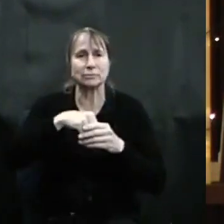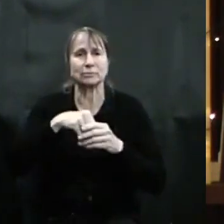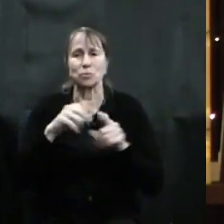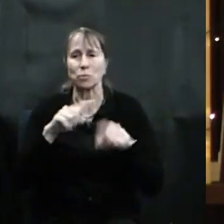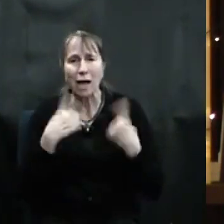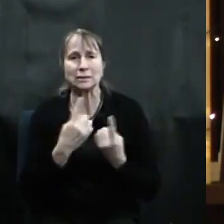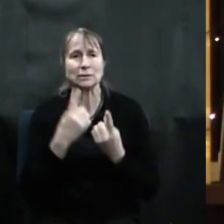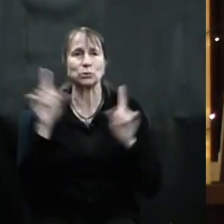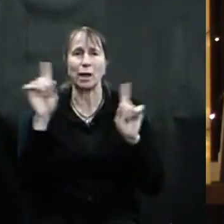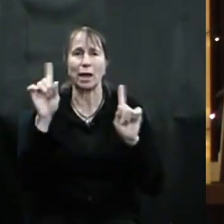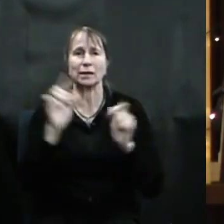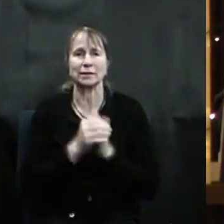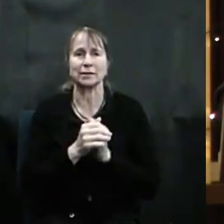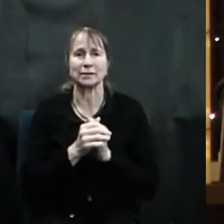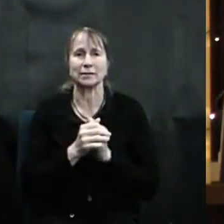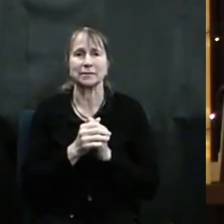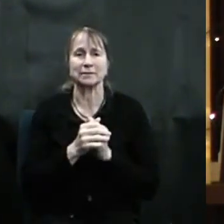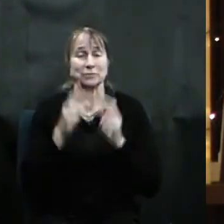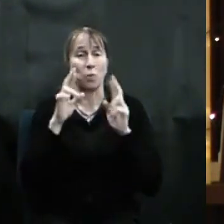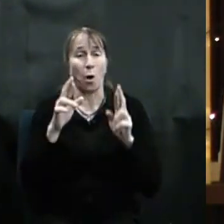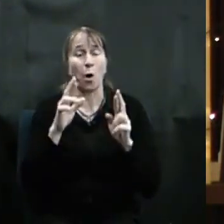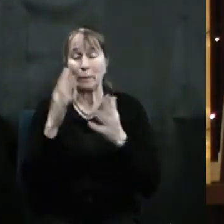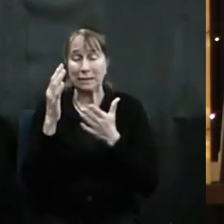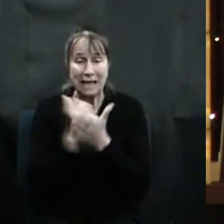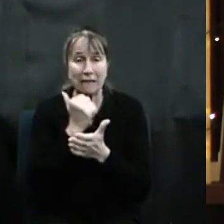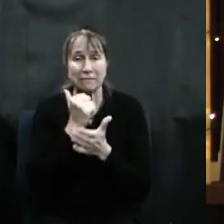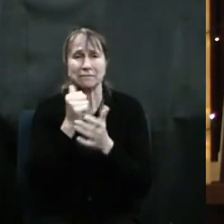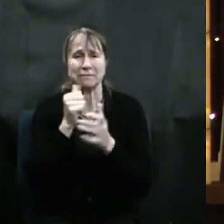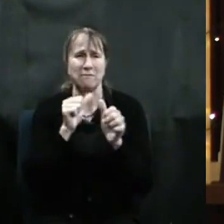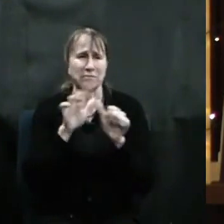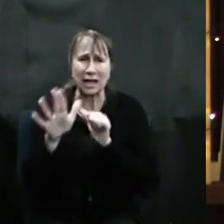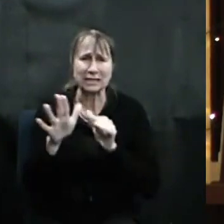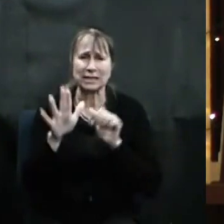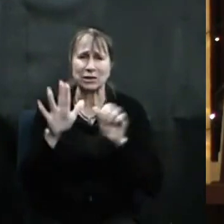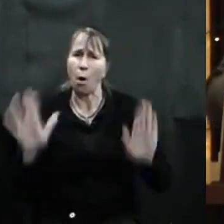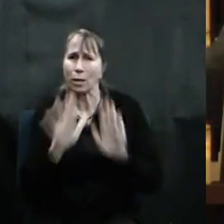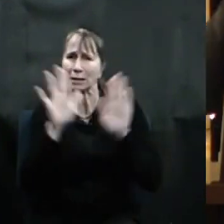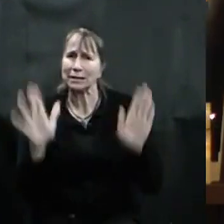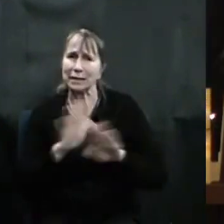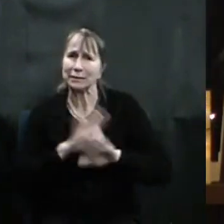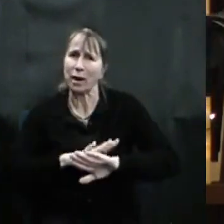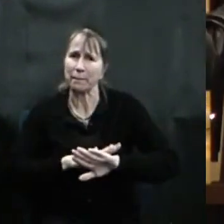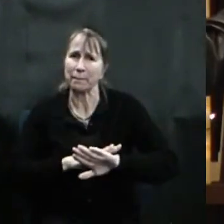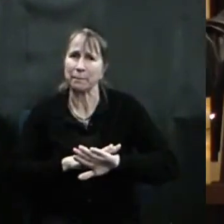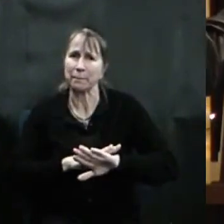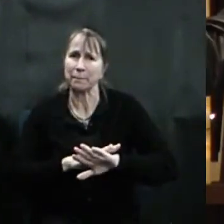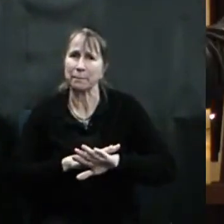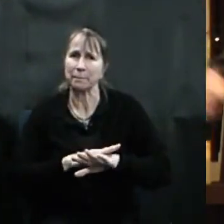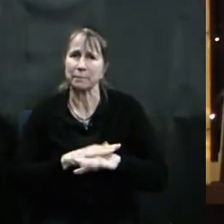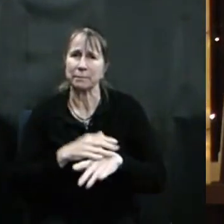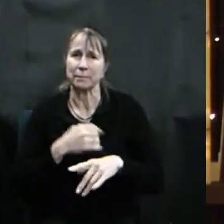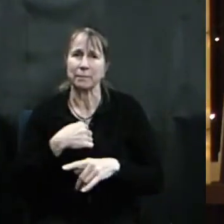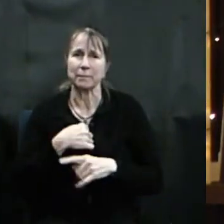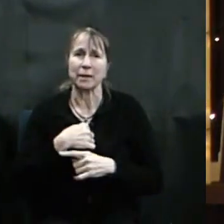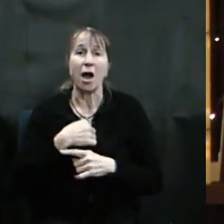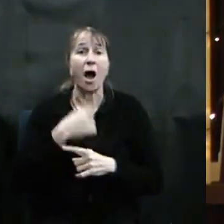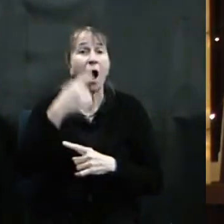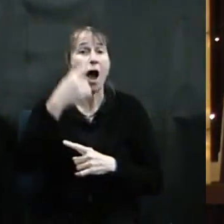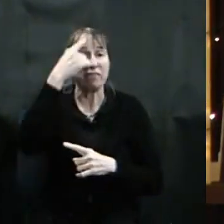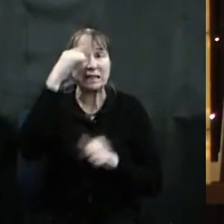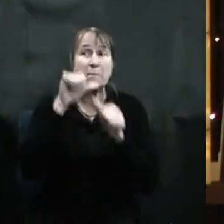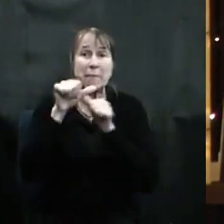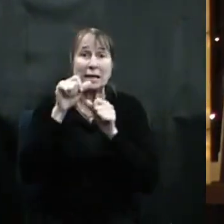Have a great and safe holiday period. I'd recommend that you went to Queensland and not